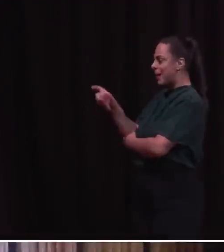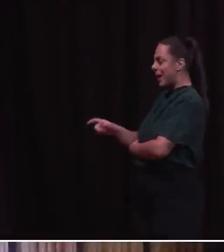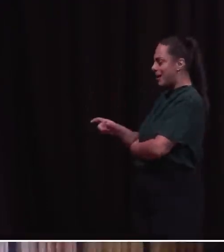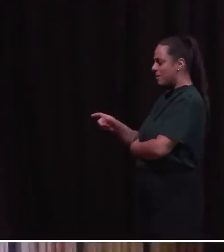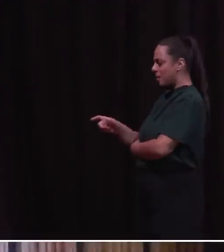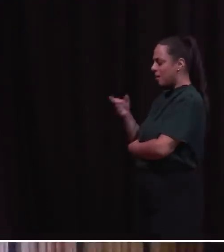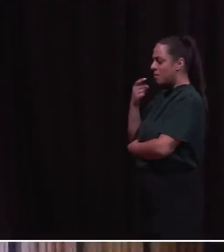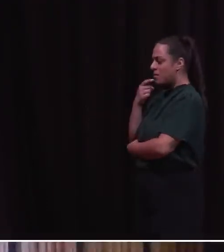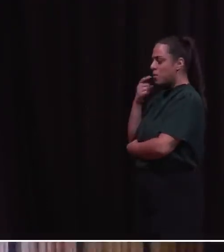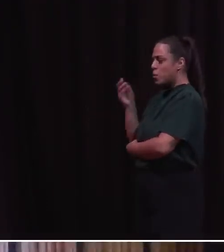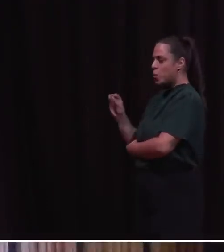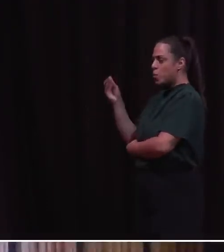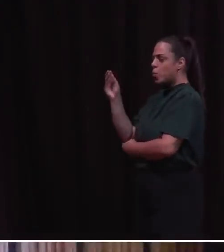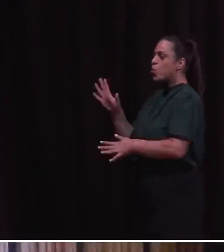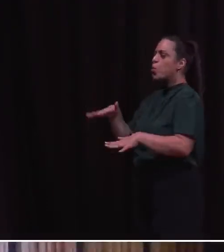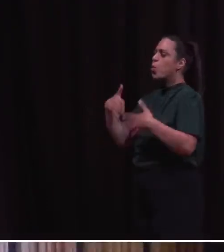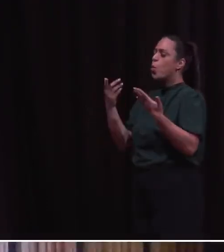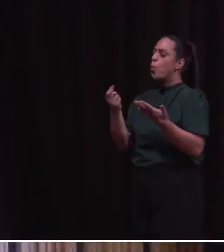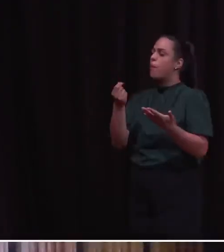given to people,